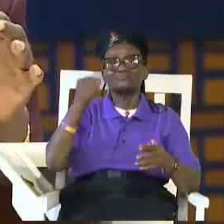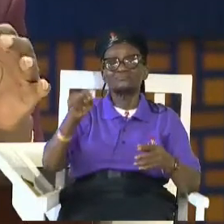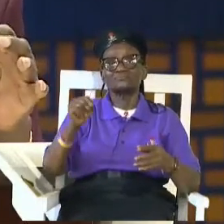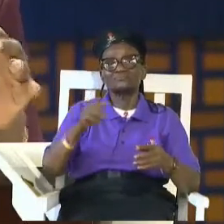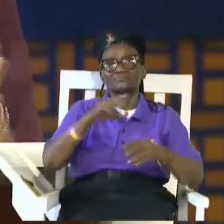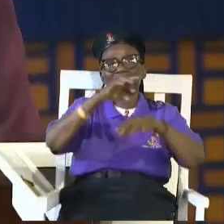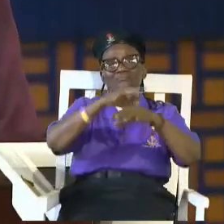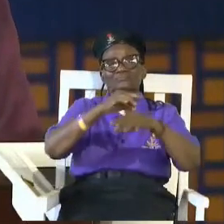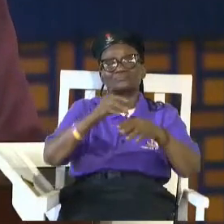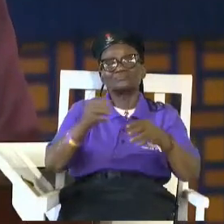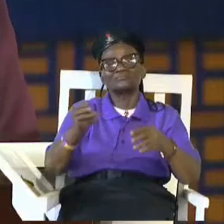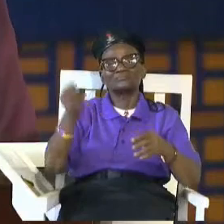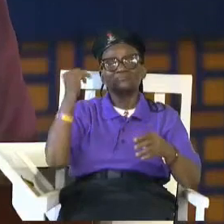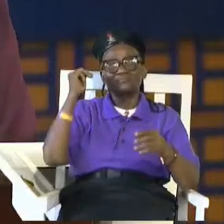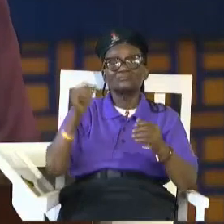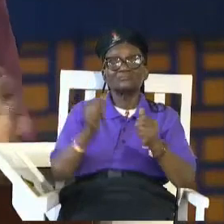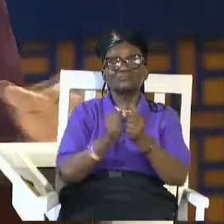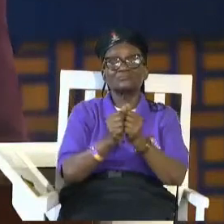the earth was without form,